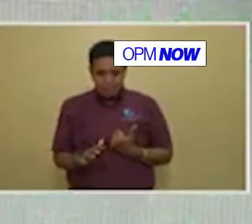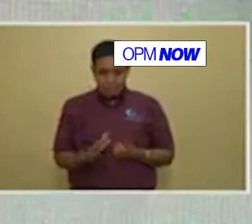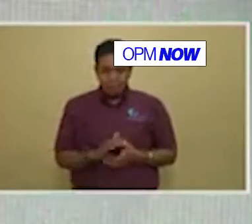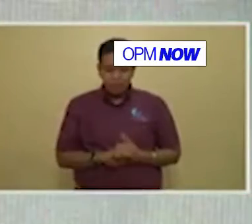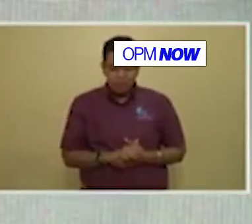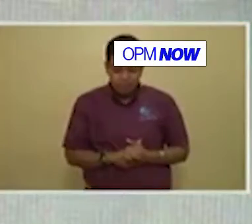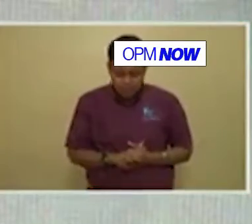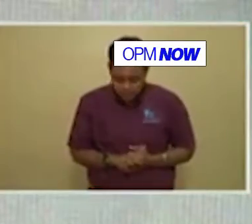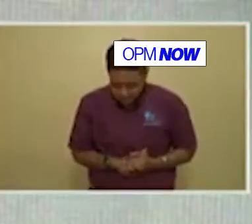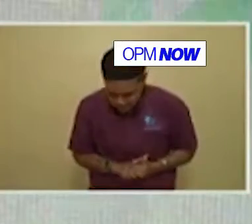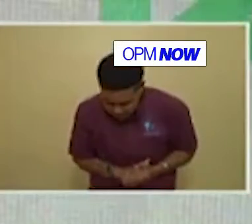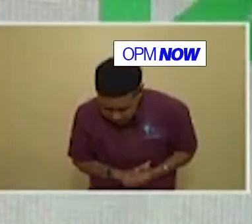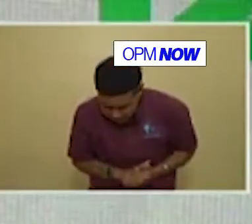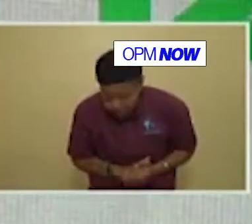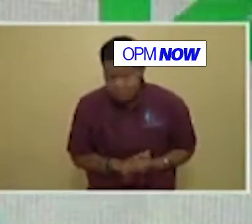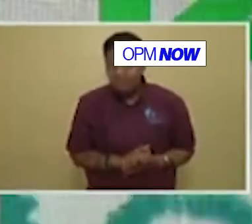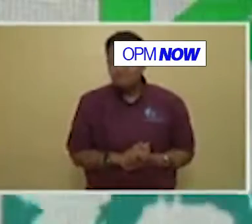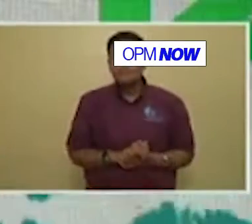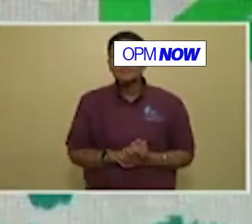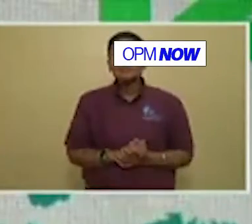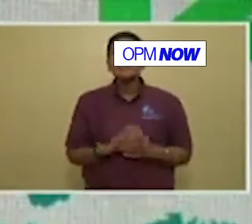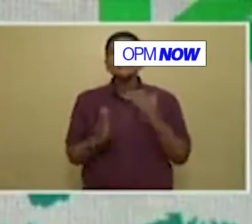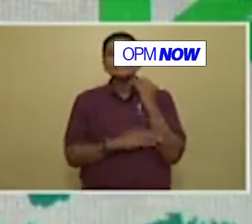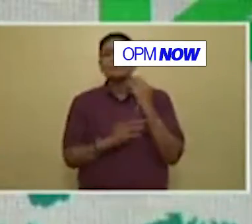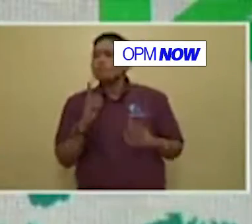time. Things could change.